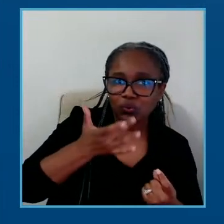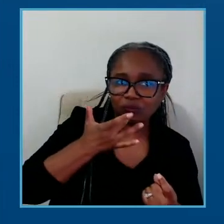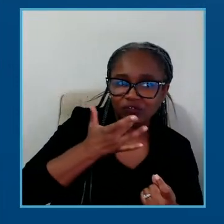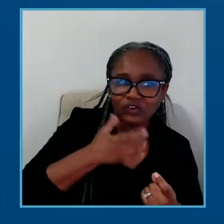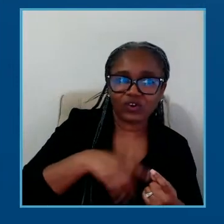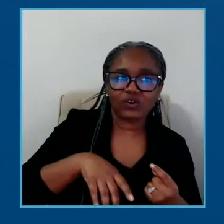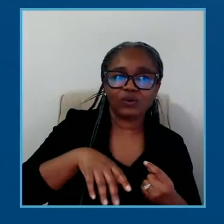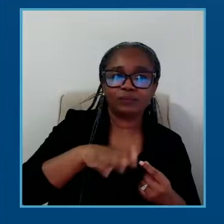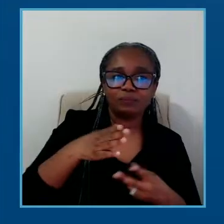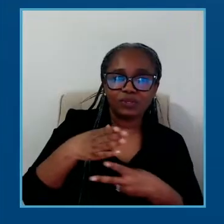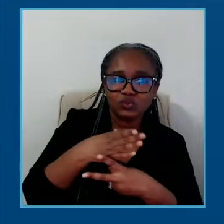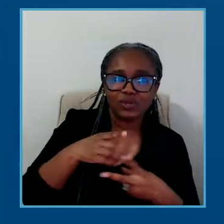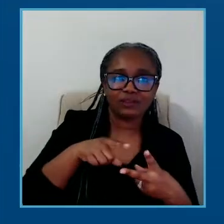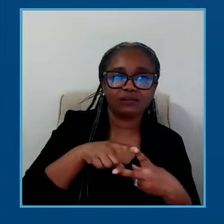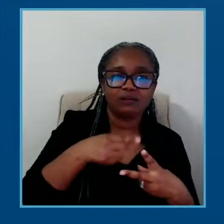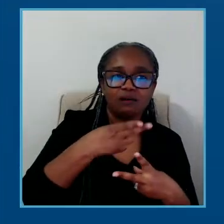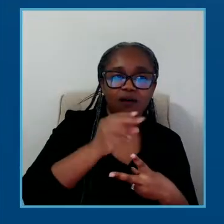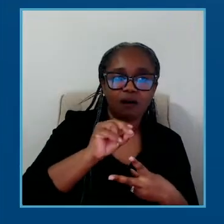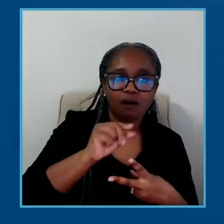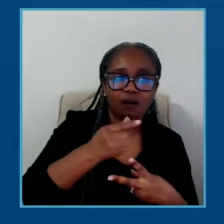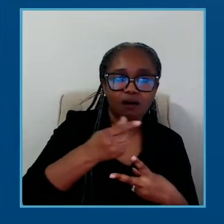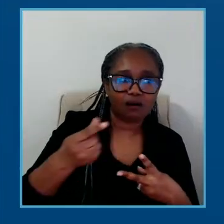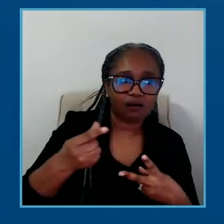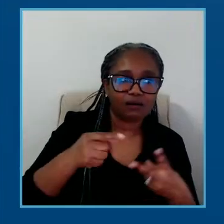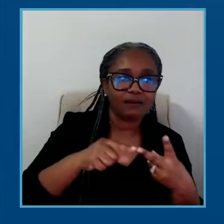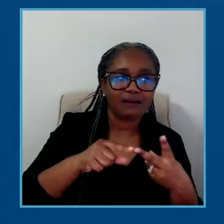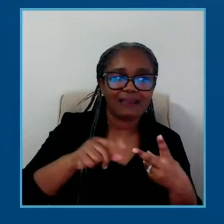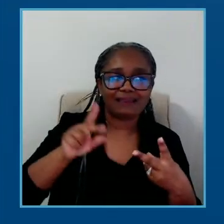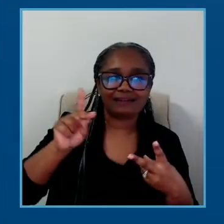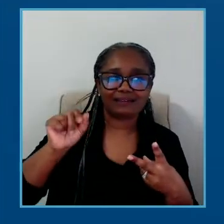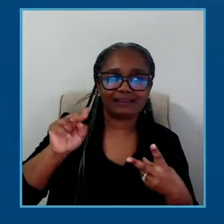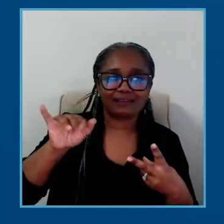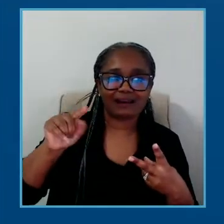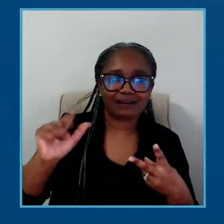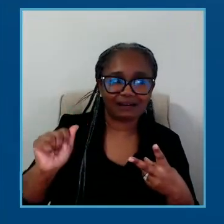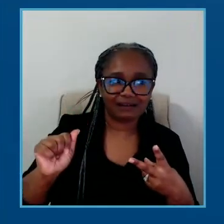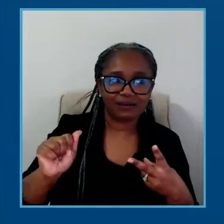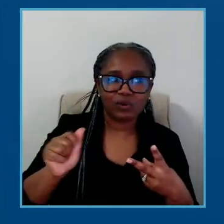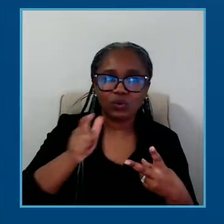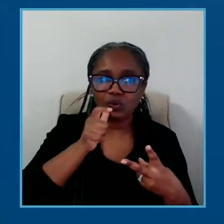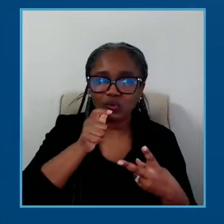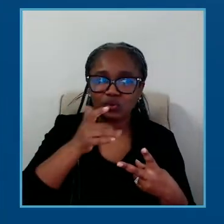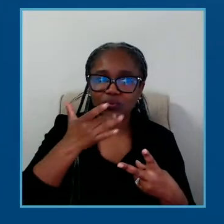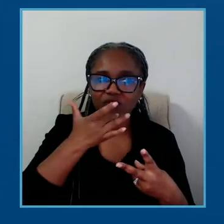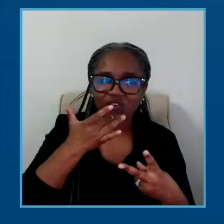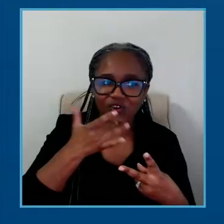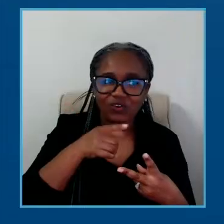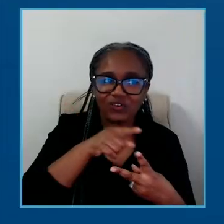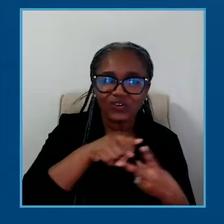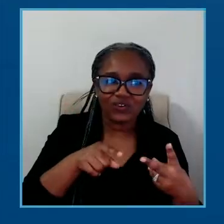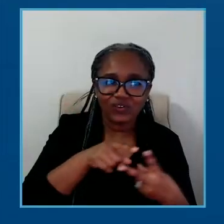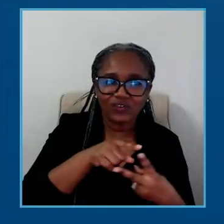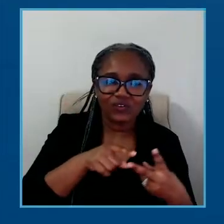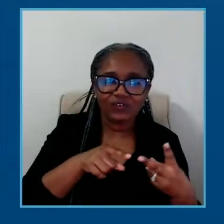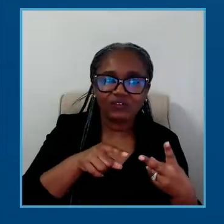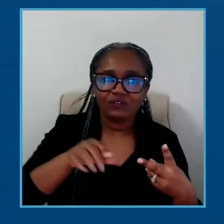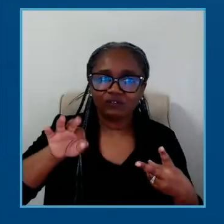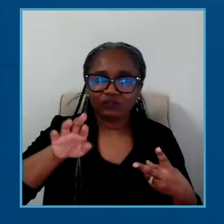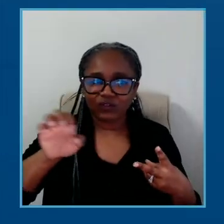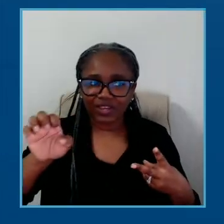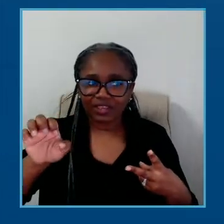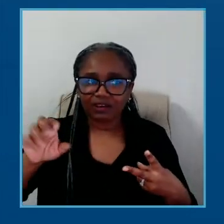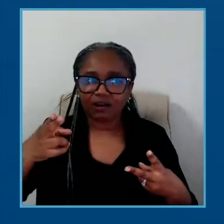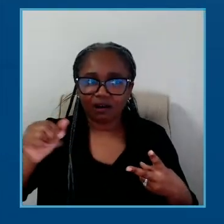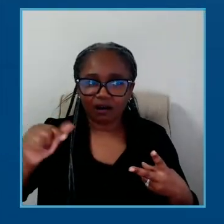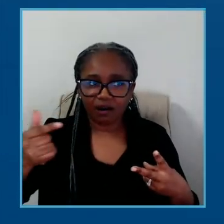and tallied the votes on these questions together? The adoption and use of procedures that